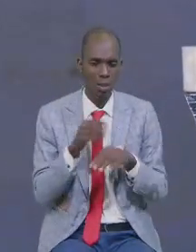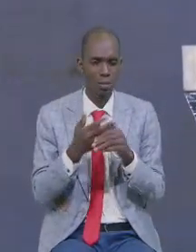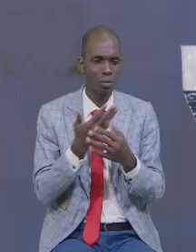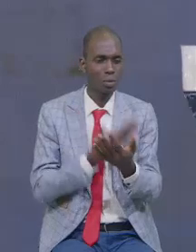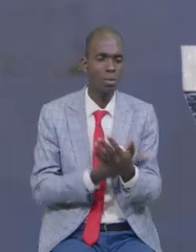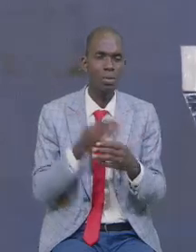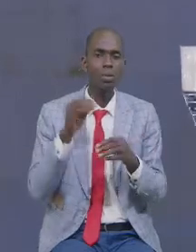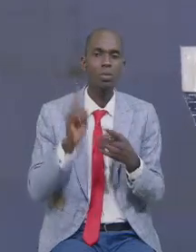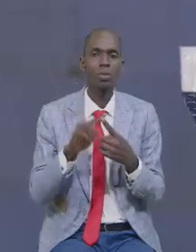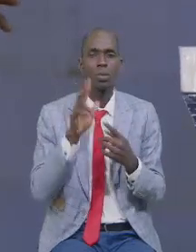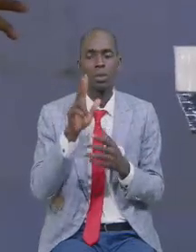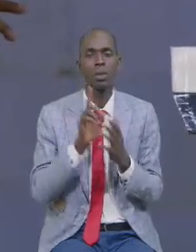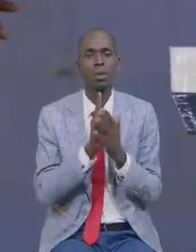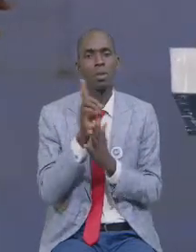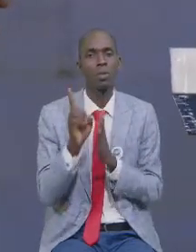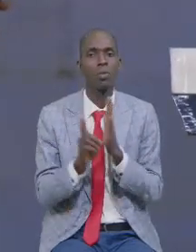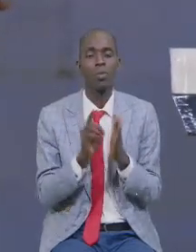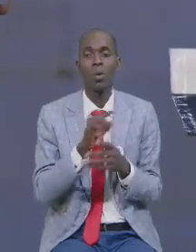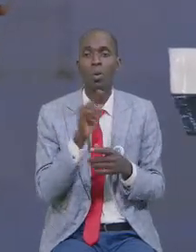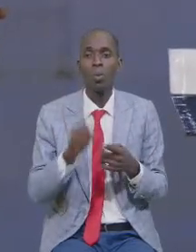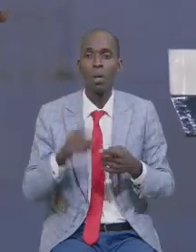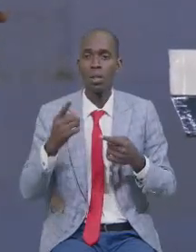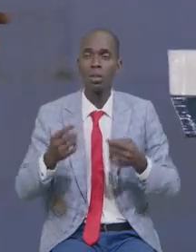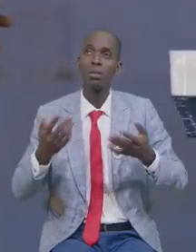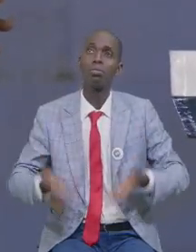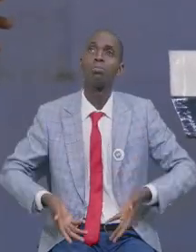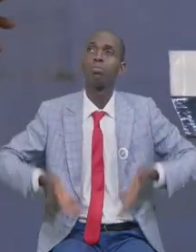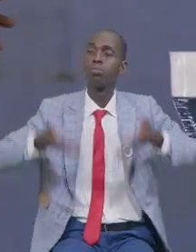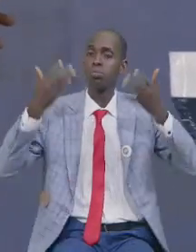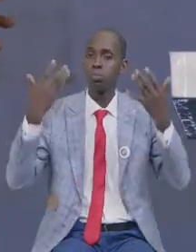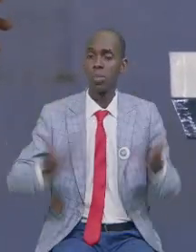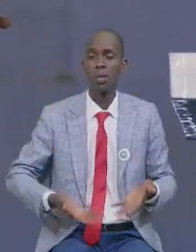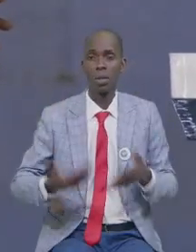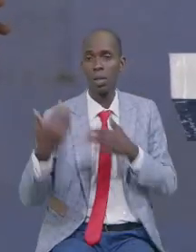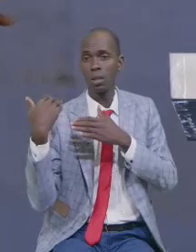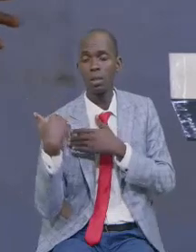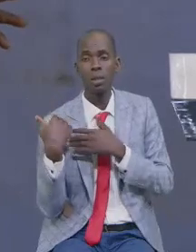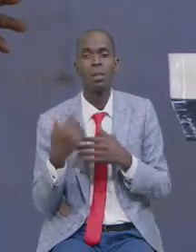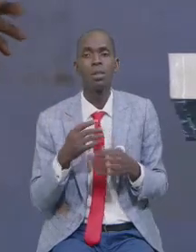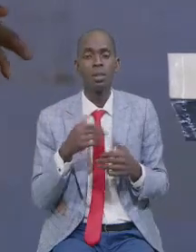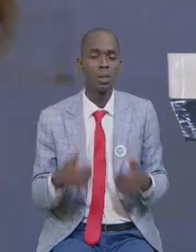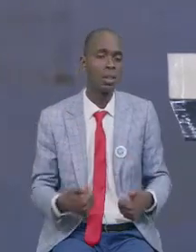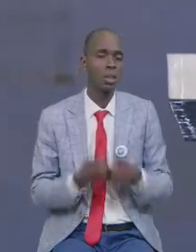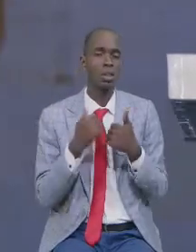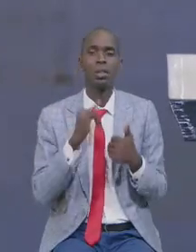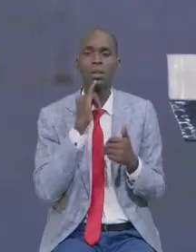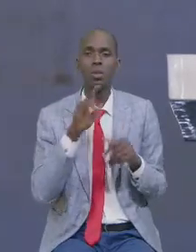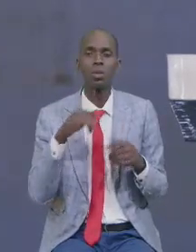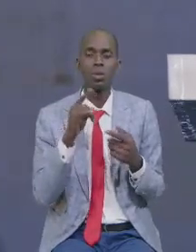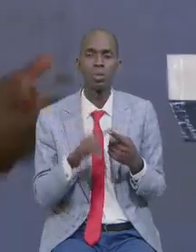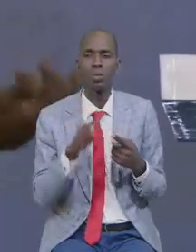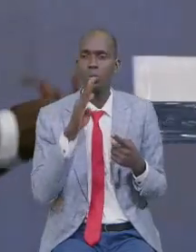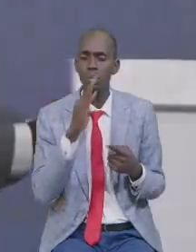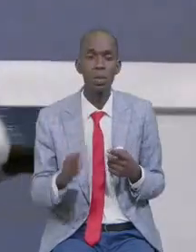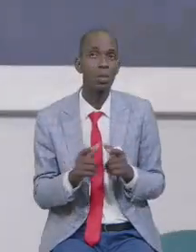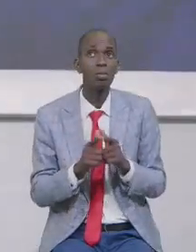3 hours, when the load is going to be heavy and when the challenge is going to be inhuman,